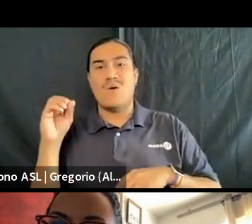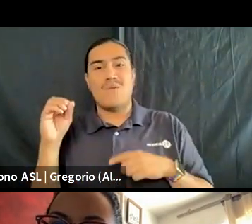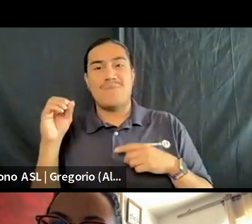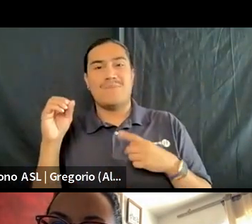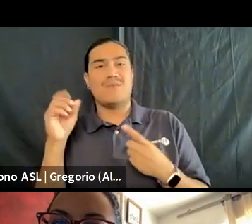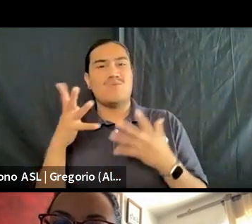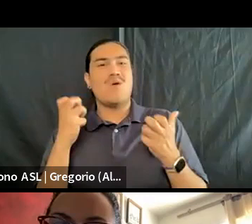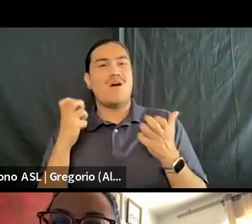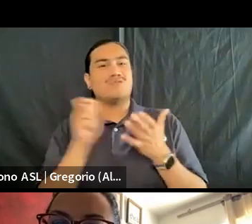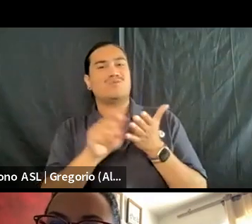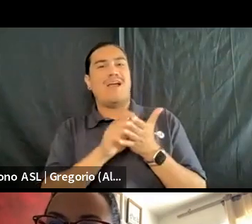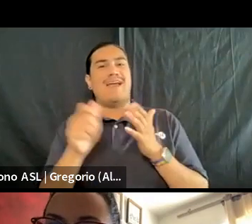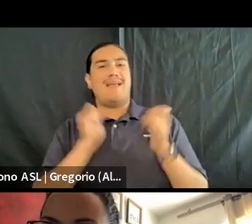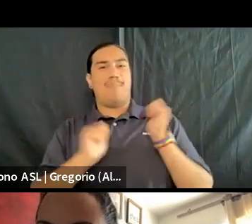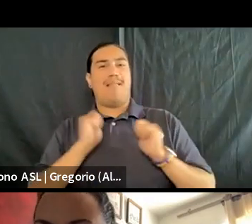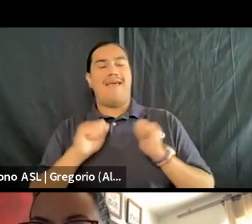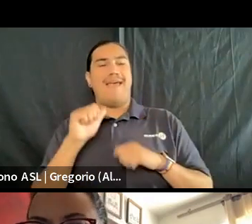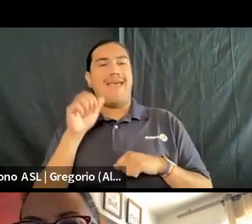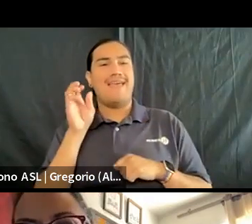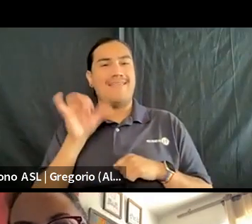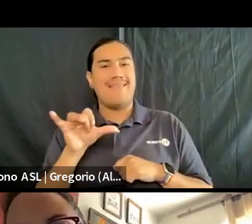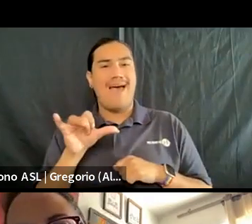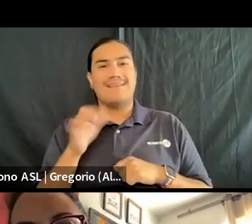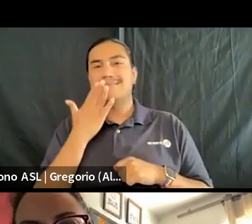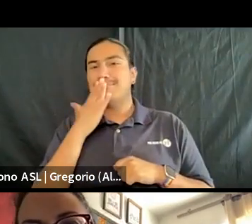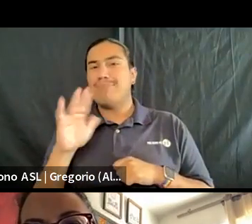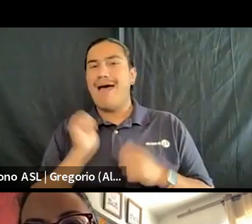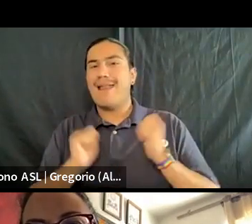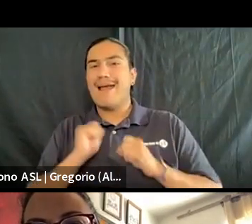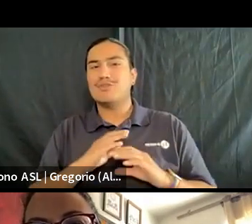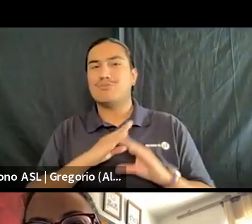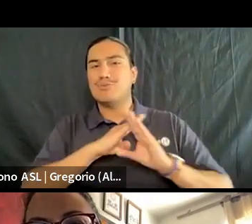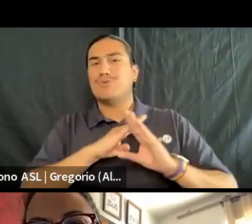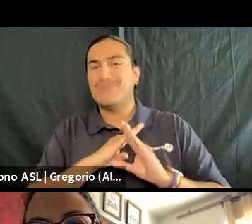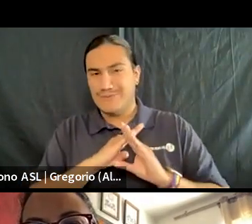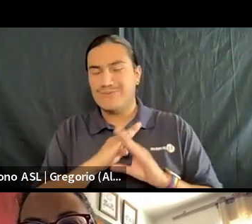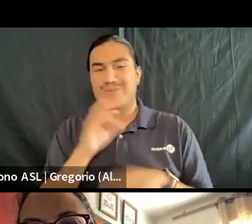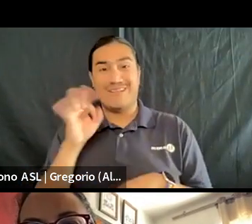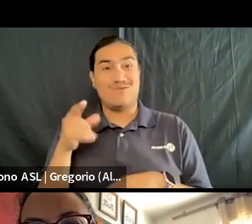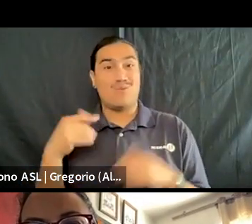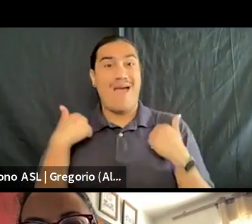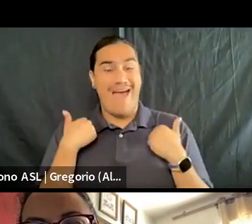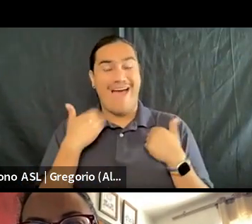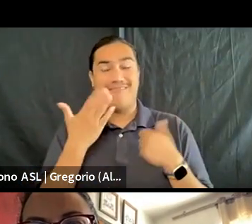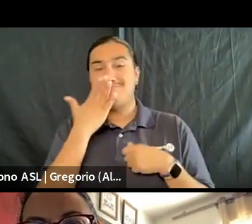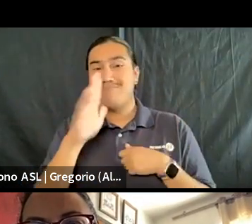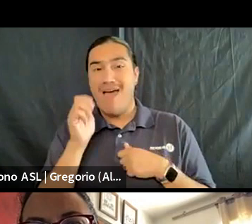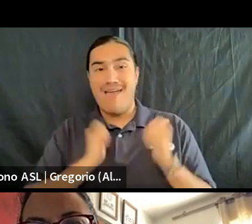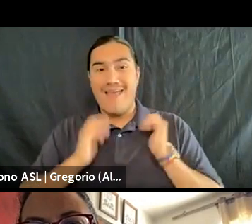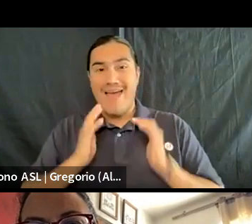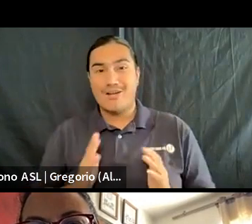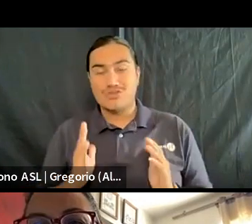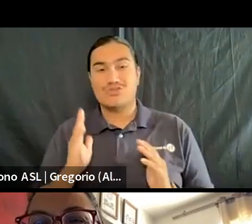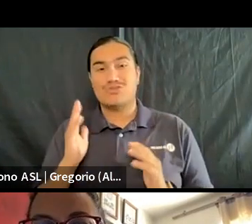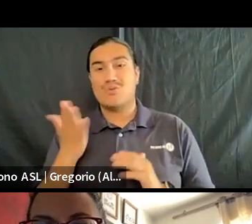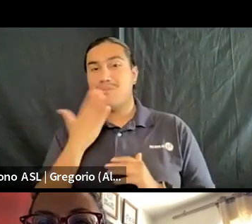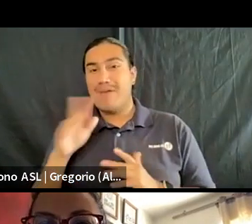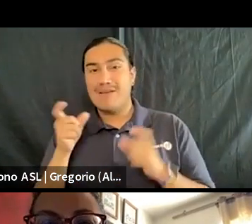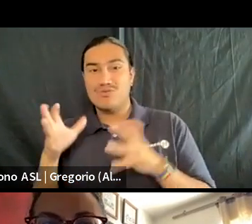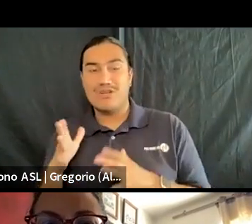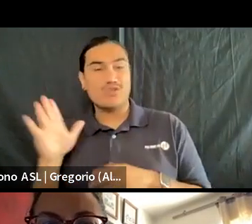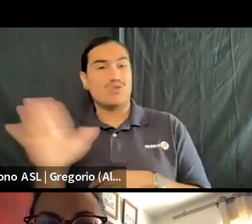proof, meaning that if you have bad actors and a bad director, your play still has to survive,